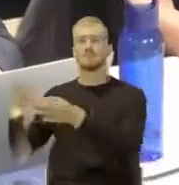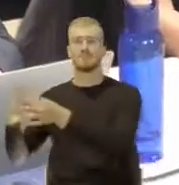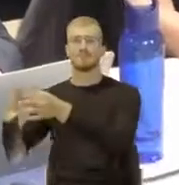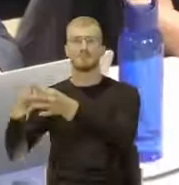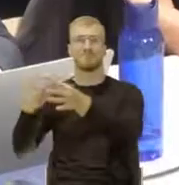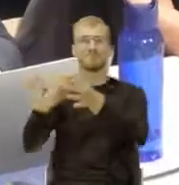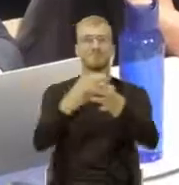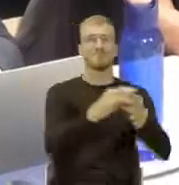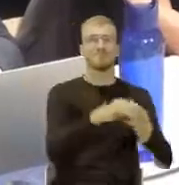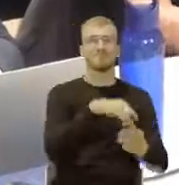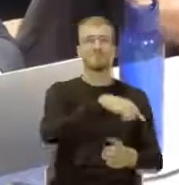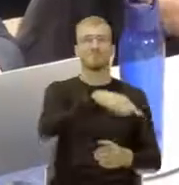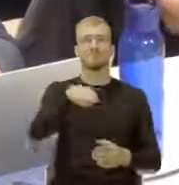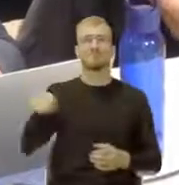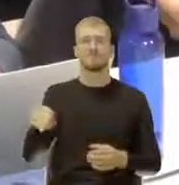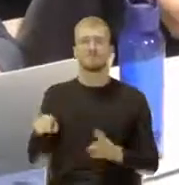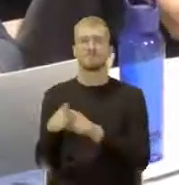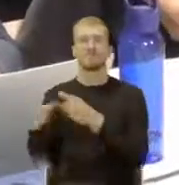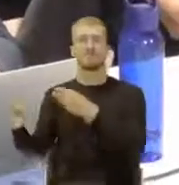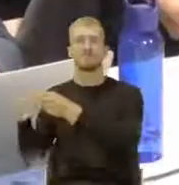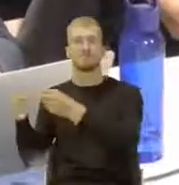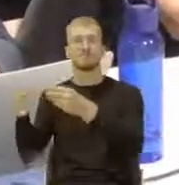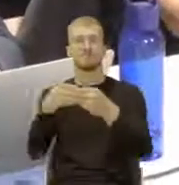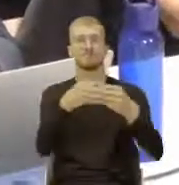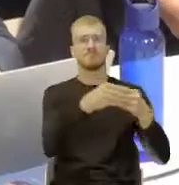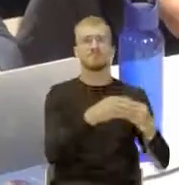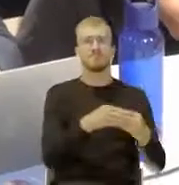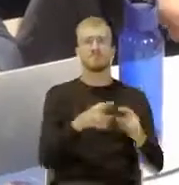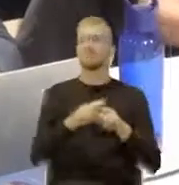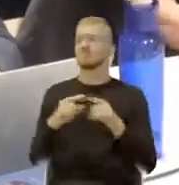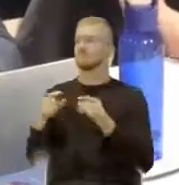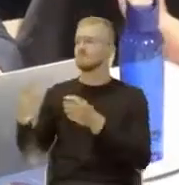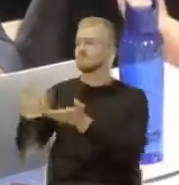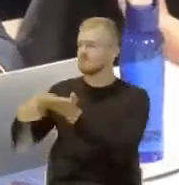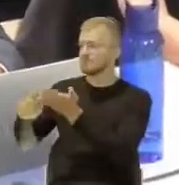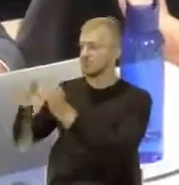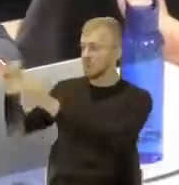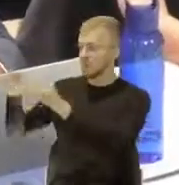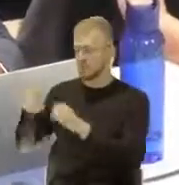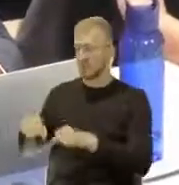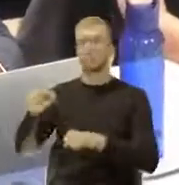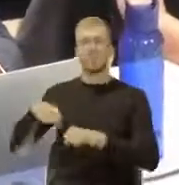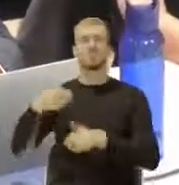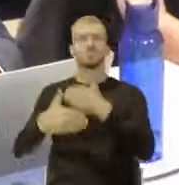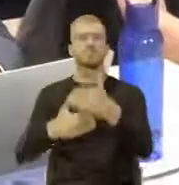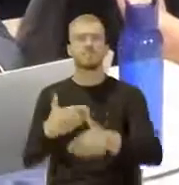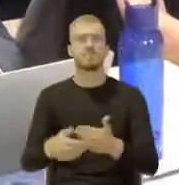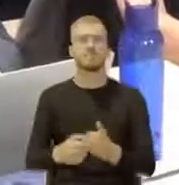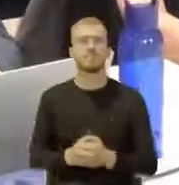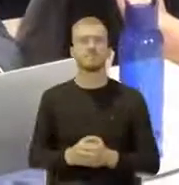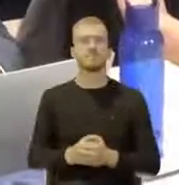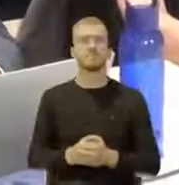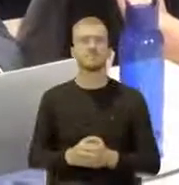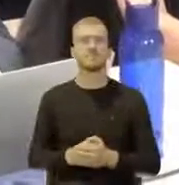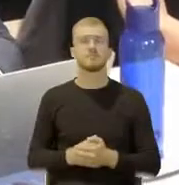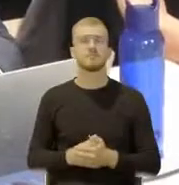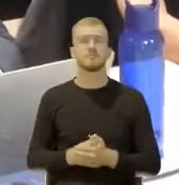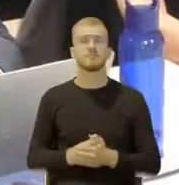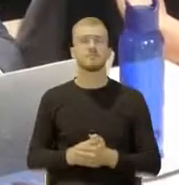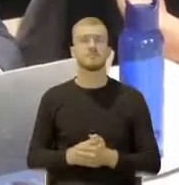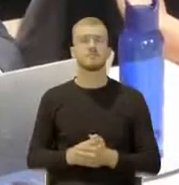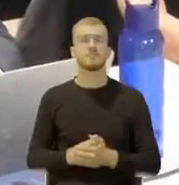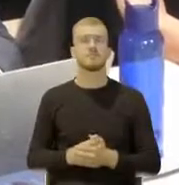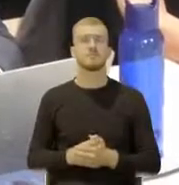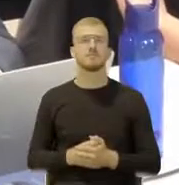about us without us. This will also include an increased focus on a variety of